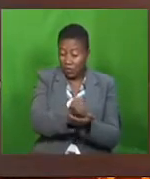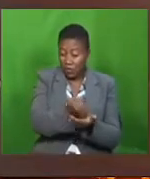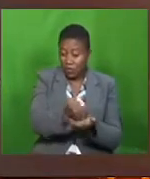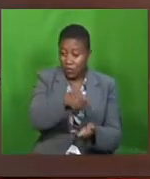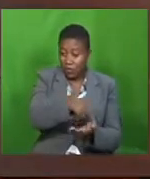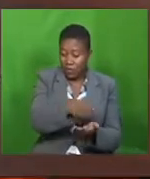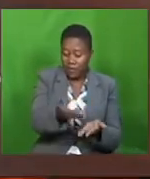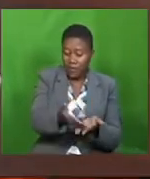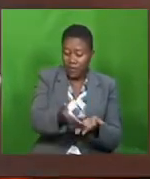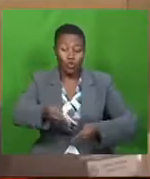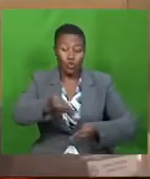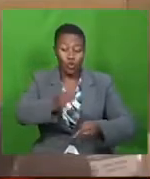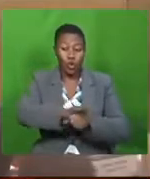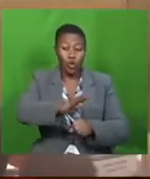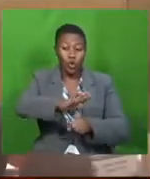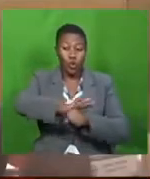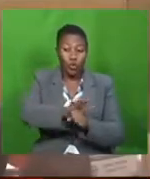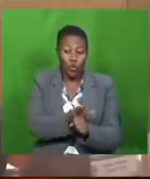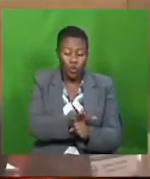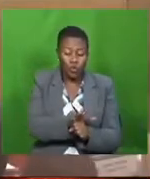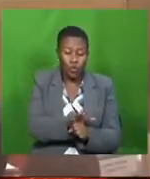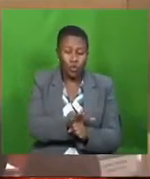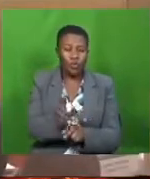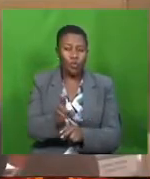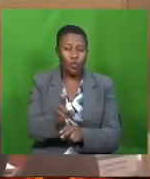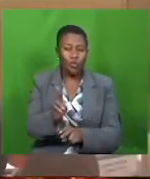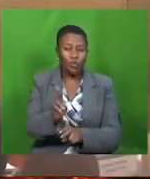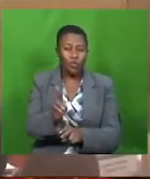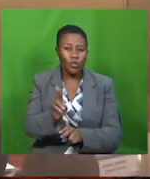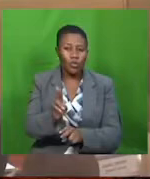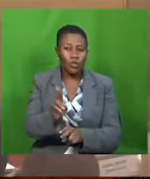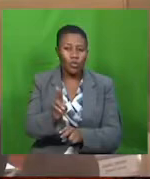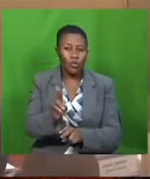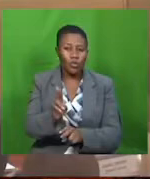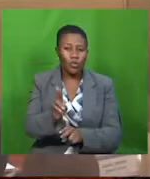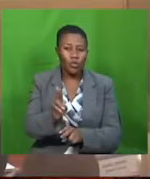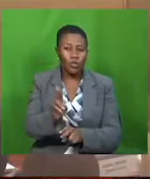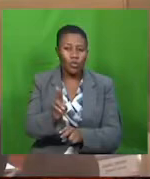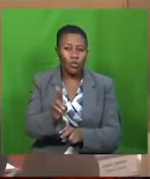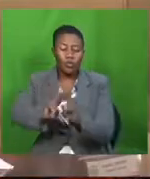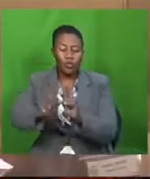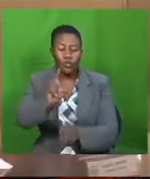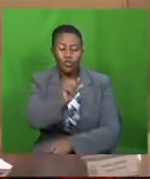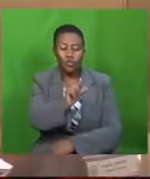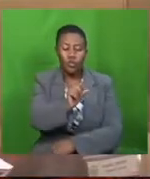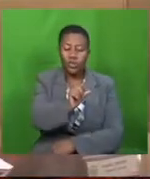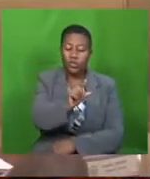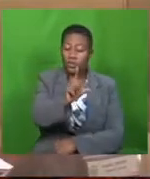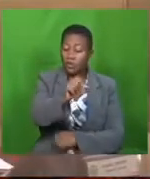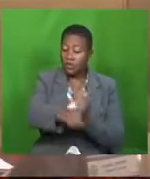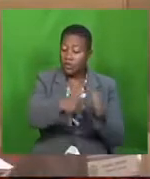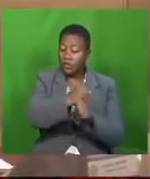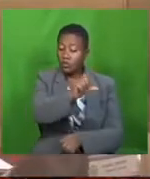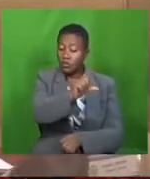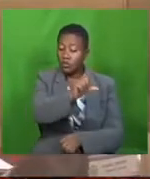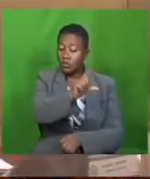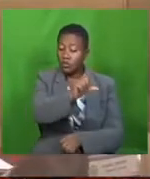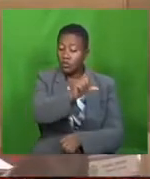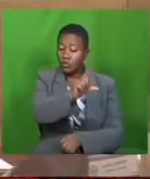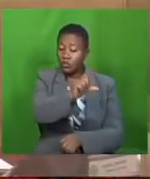betimi abikasa mo faka ta bia amra we ne dia e betimi atena se ya hwehwem na ya ya invite